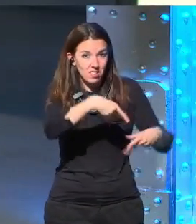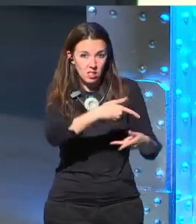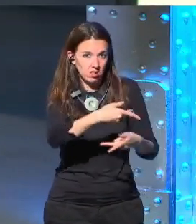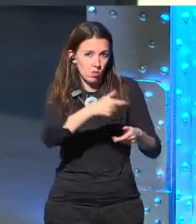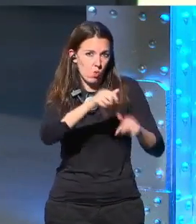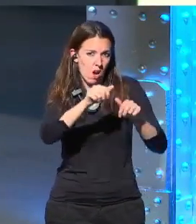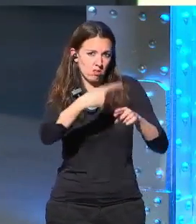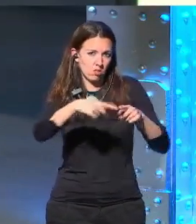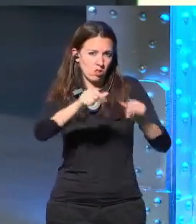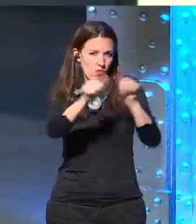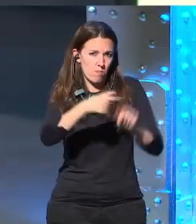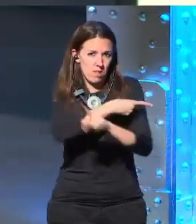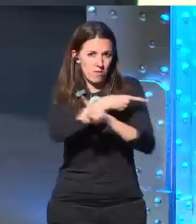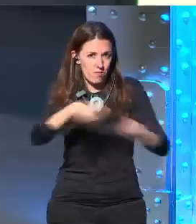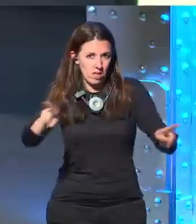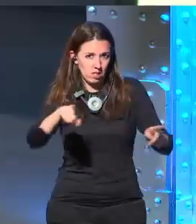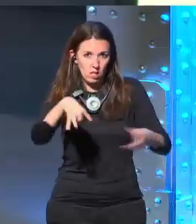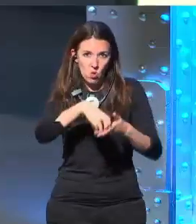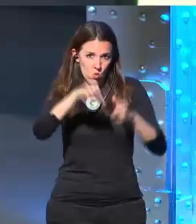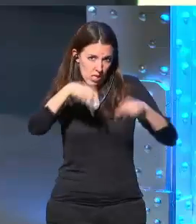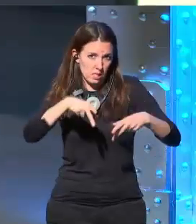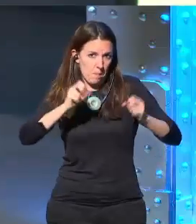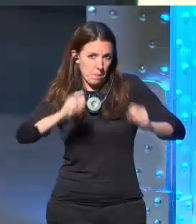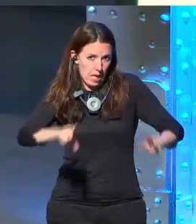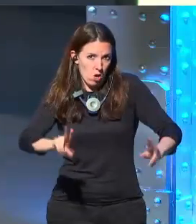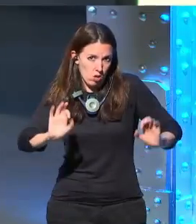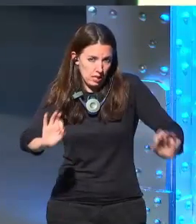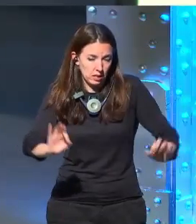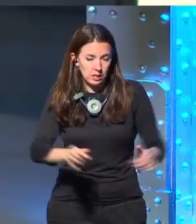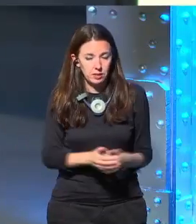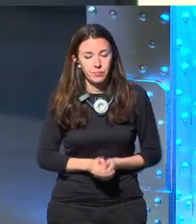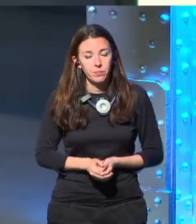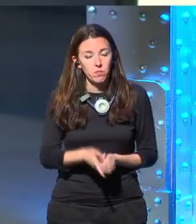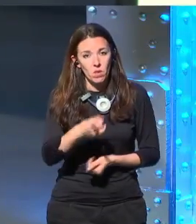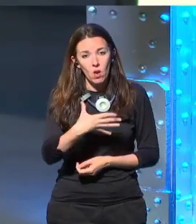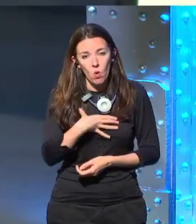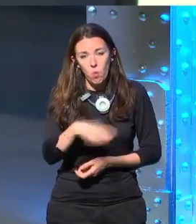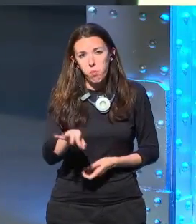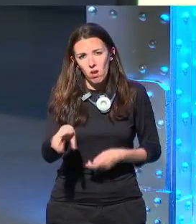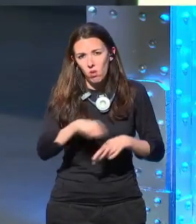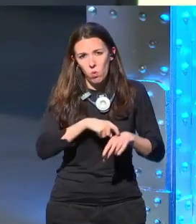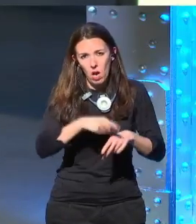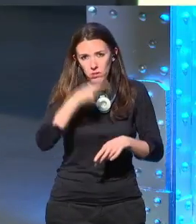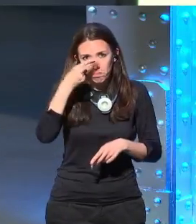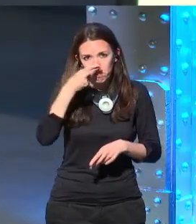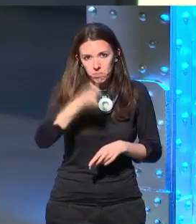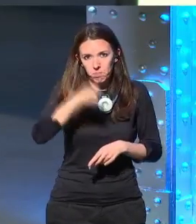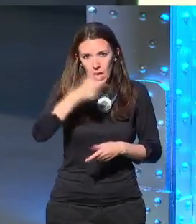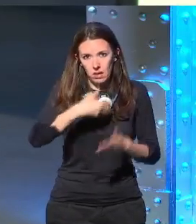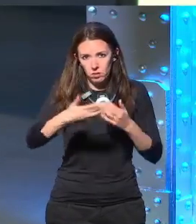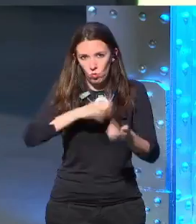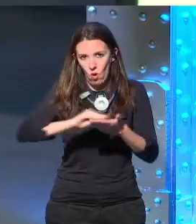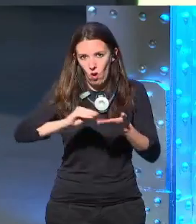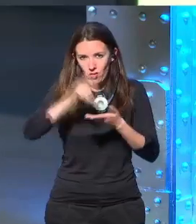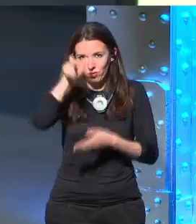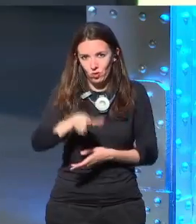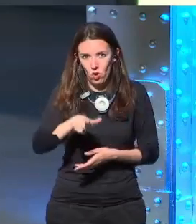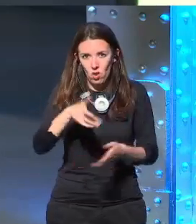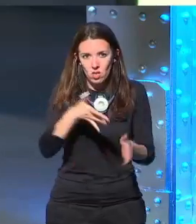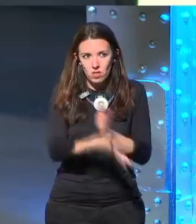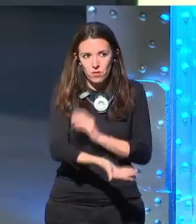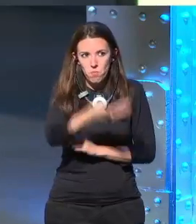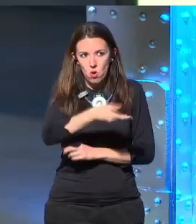of people, of society. Without them, the life would be different and probably worse. And this is probably the quality which the